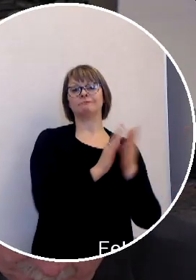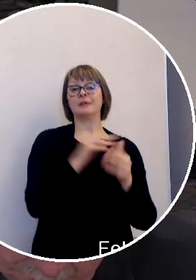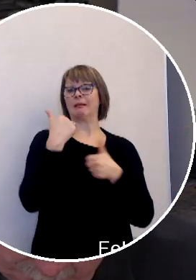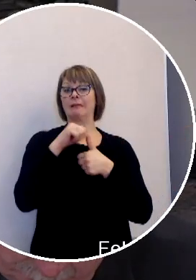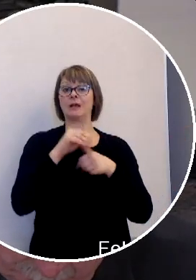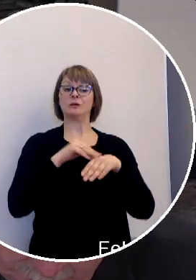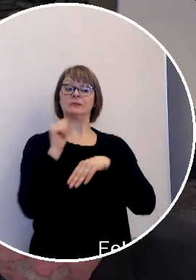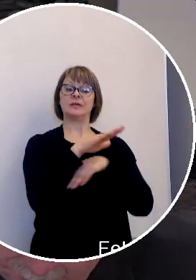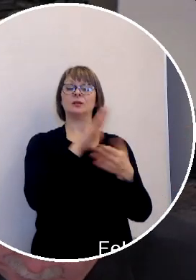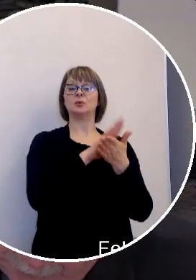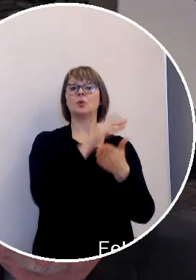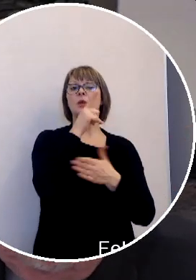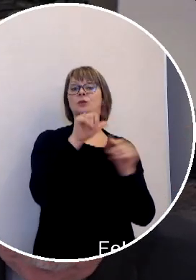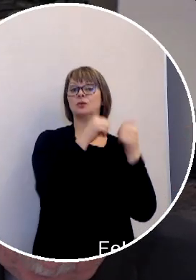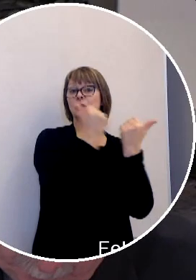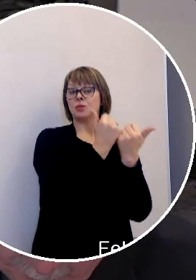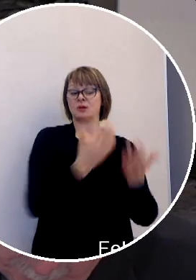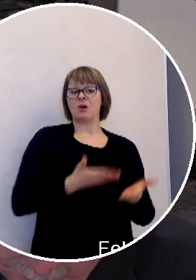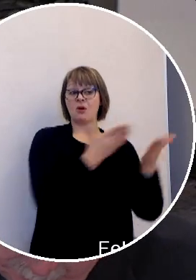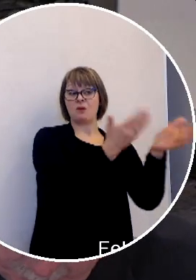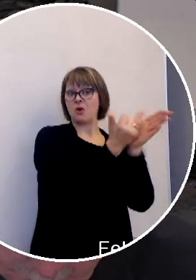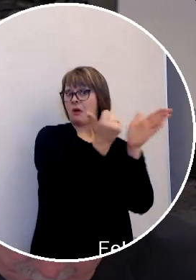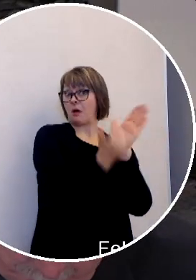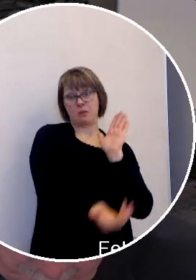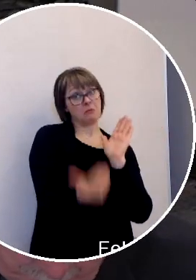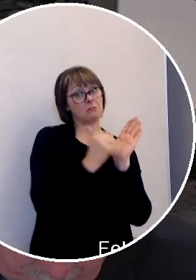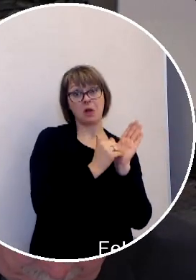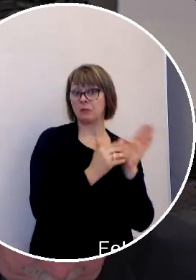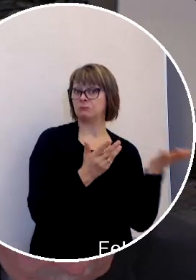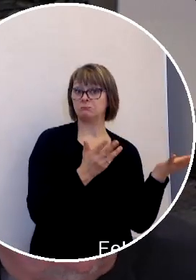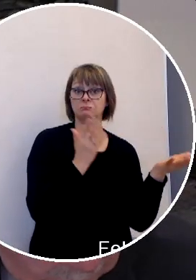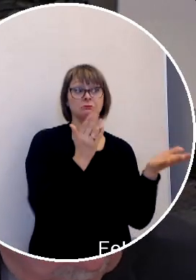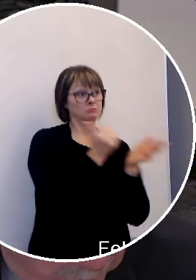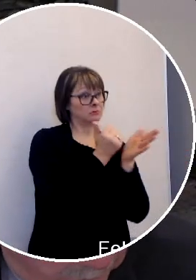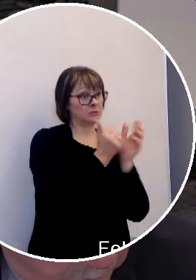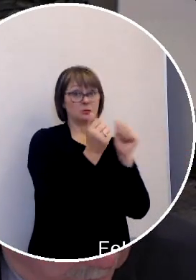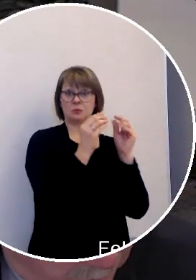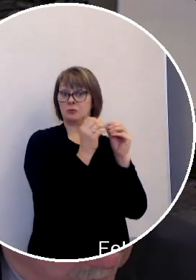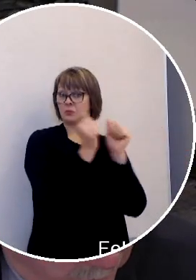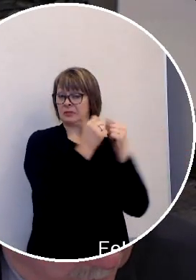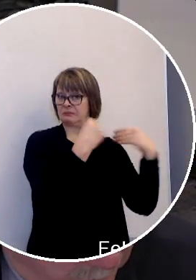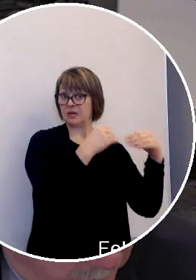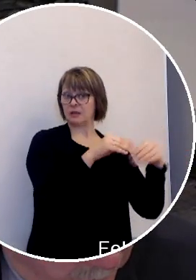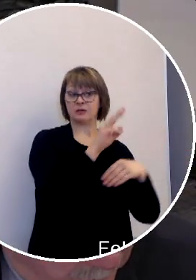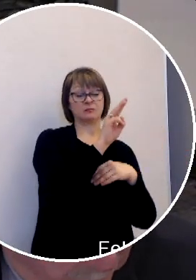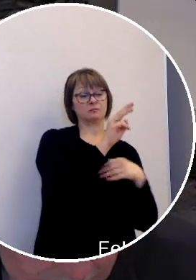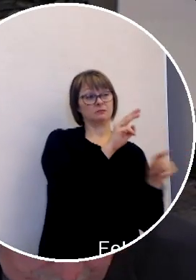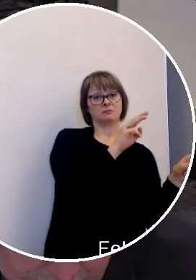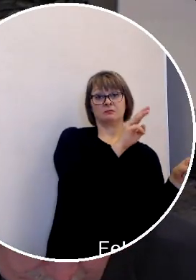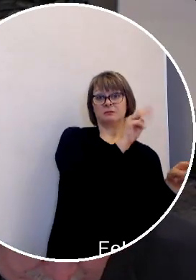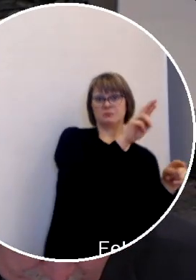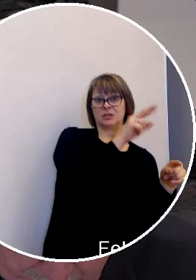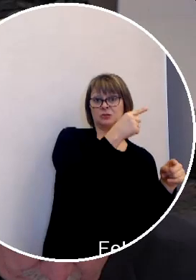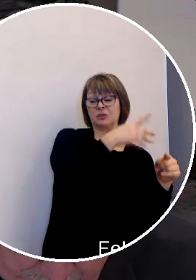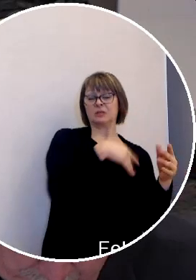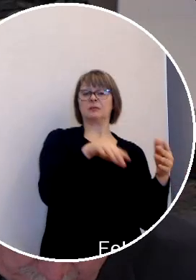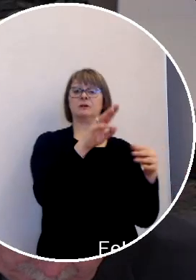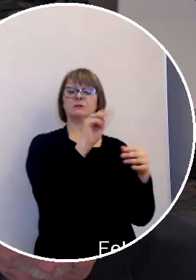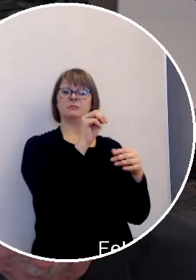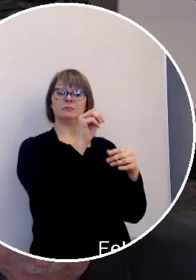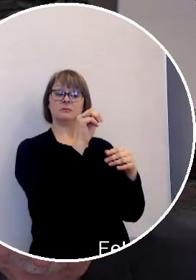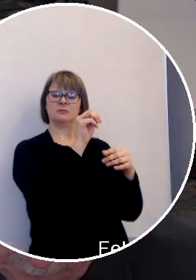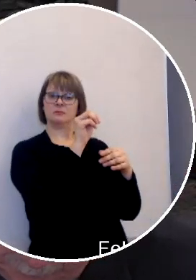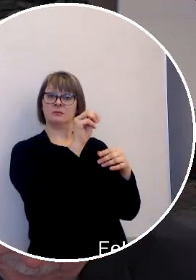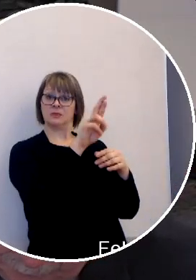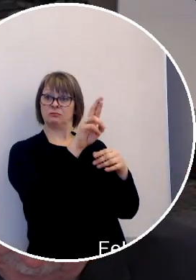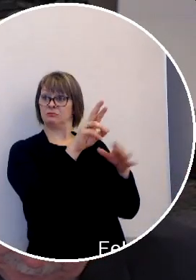Letters were sent to the School Lunch Association offering assistance, again, with school milk sales. Mr. Moores and Mr. Green met with Mr. Hopkins of School Lunch